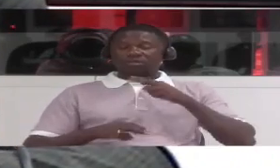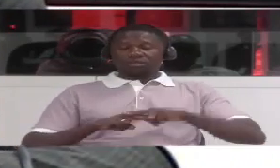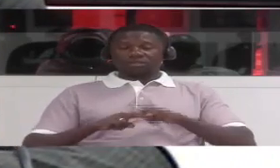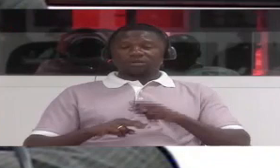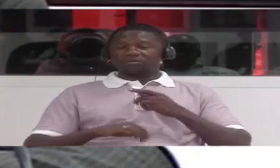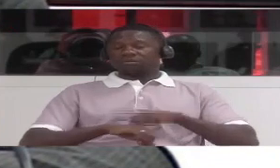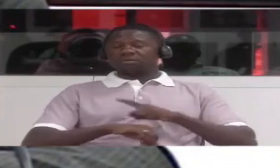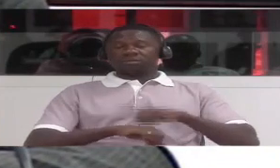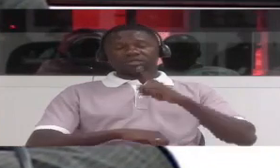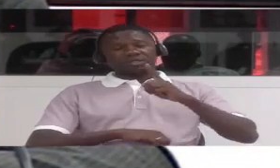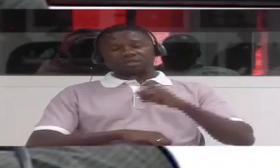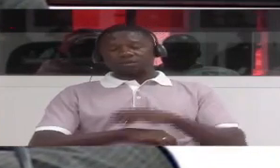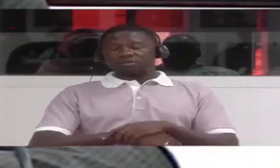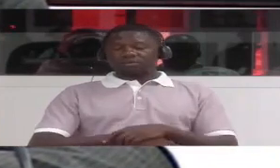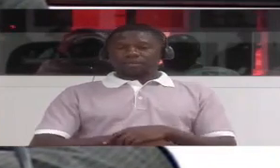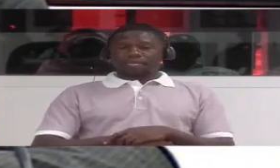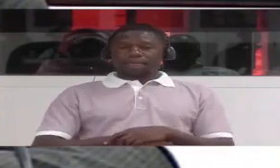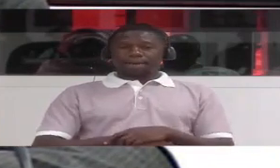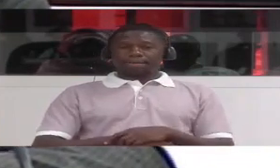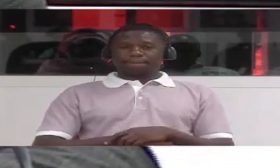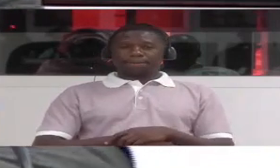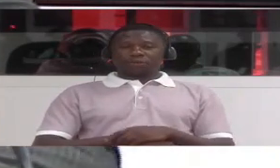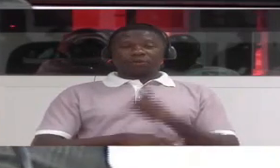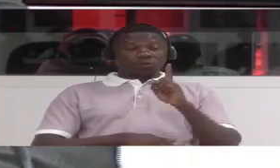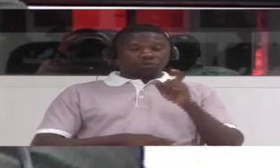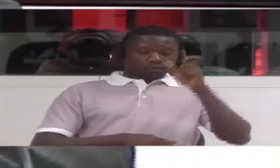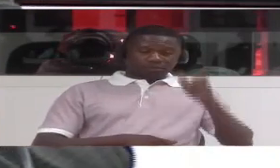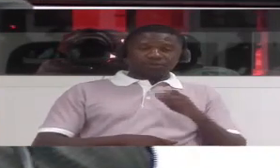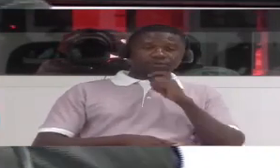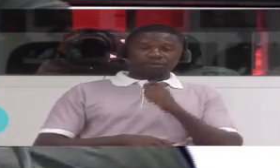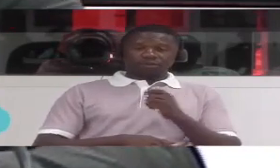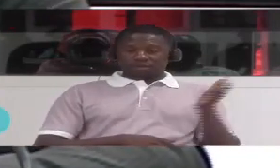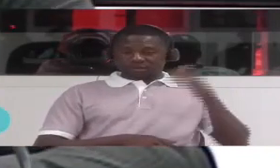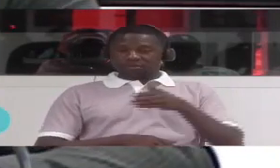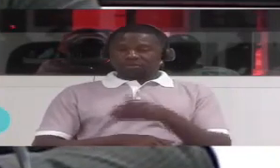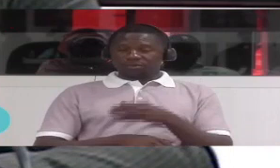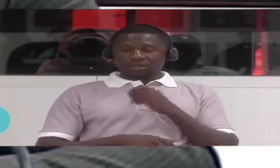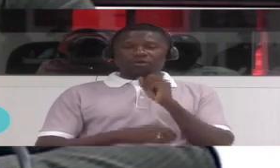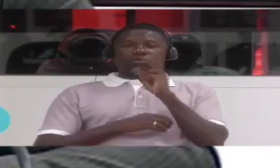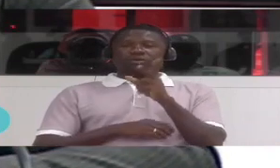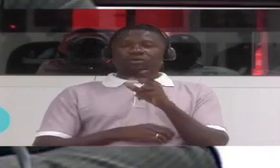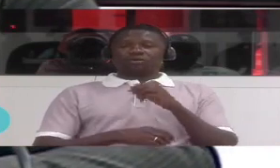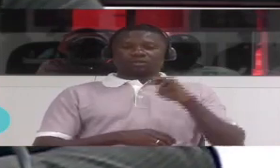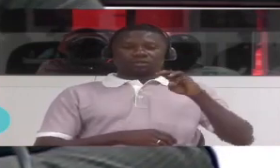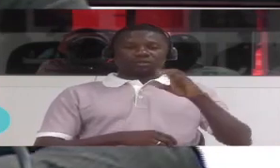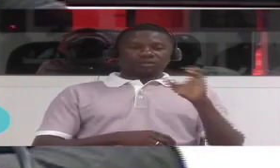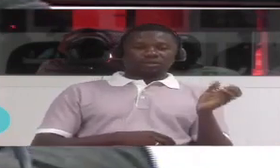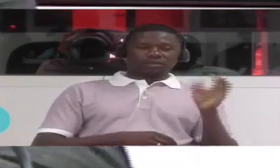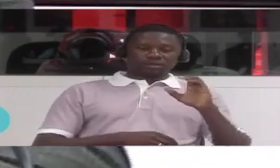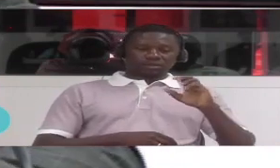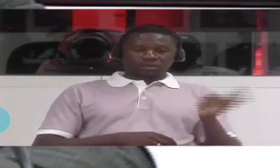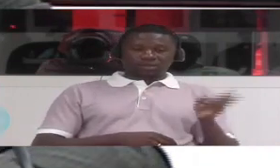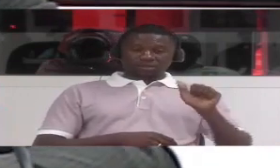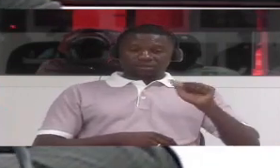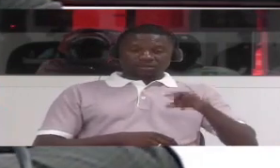time. And one policeman came to me and said, okay, Mr. Cham, I've been asked to tell you that you will sleep